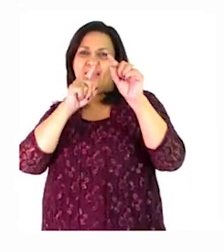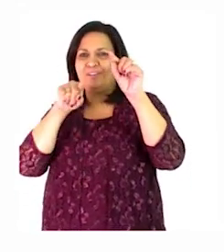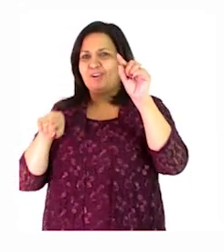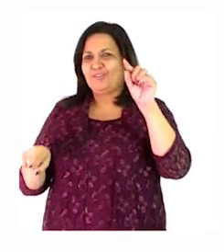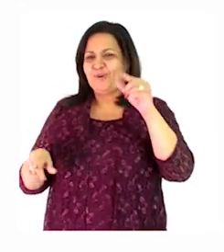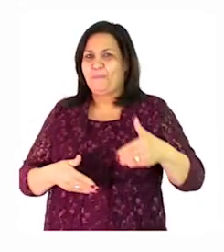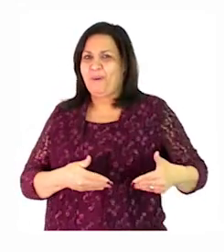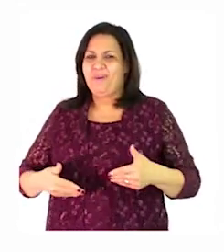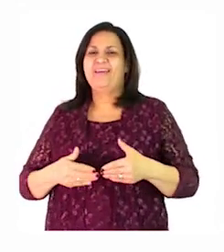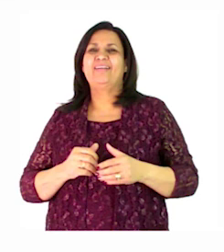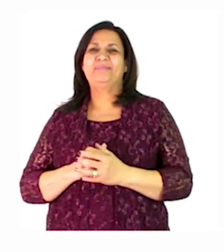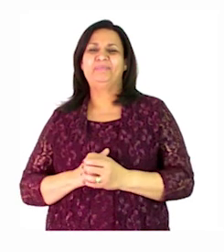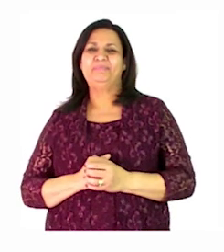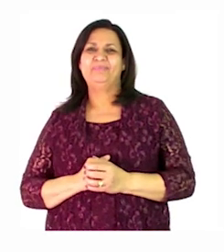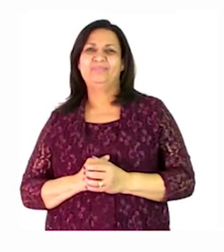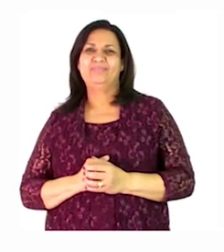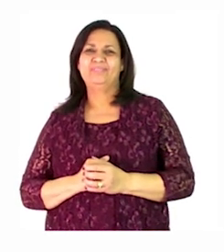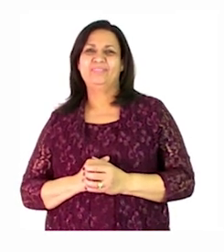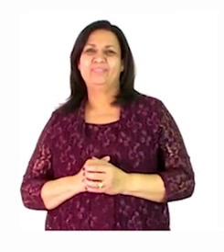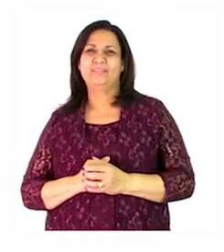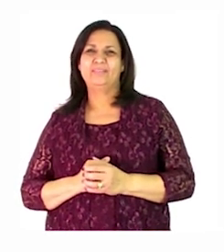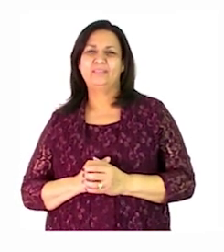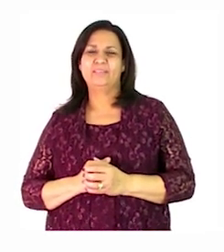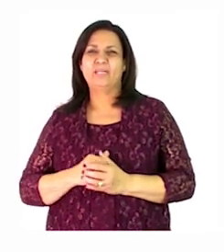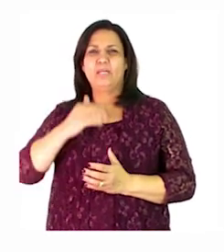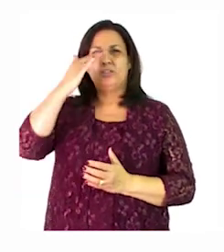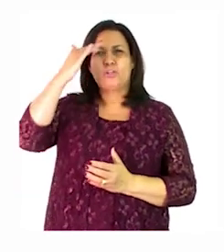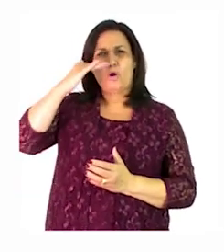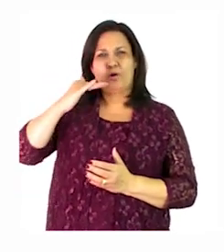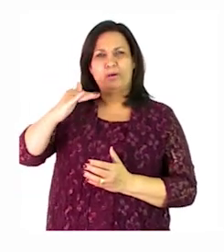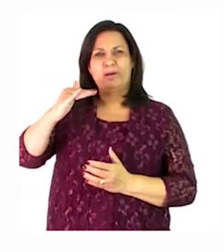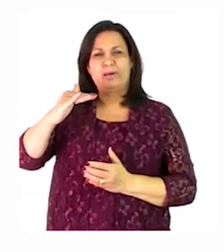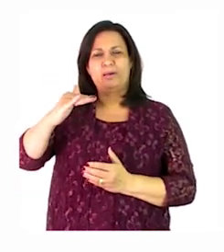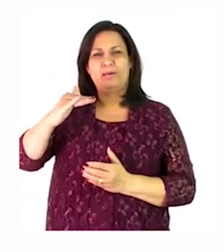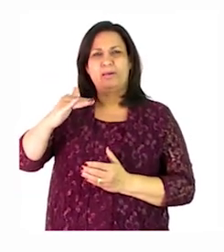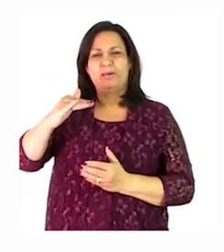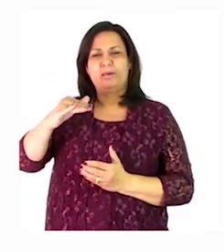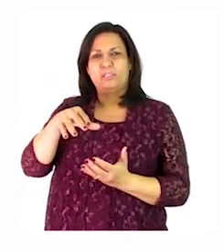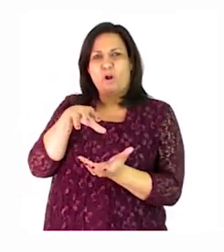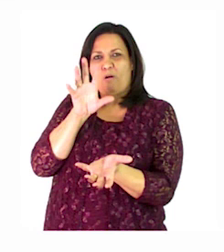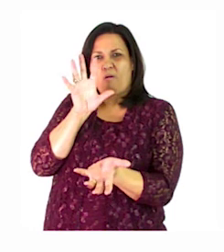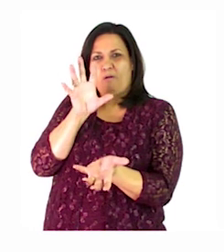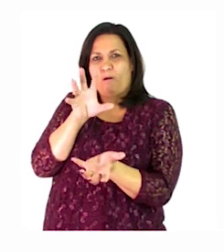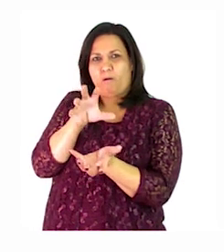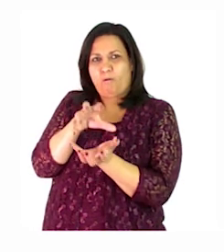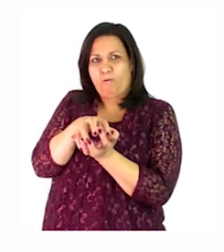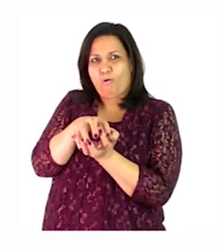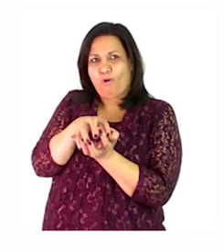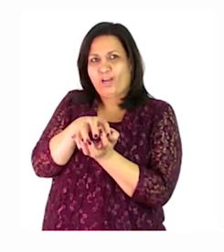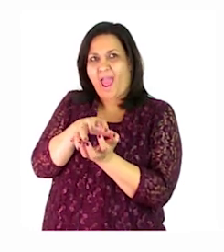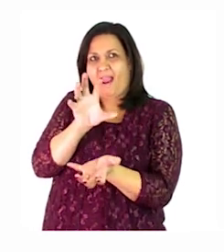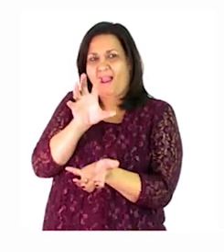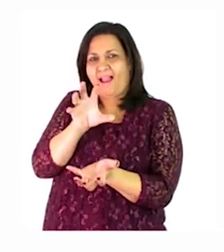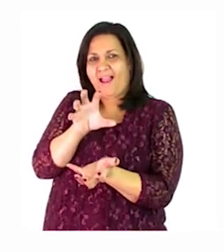chick. And then we have in the next picture just below Helen,